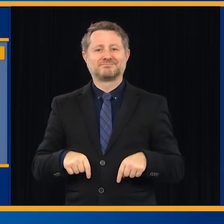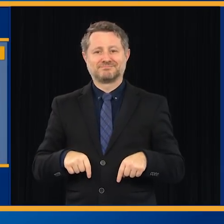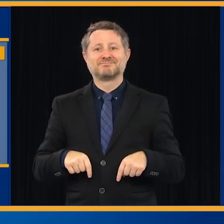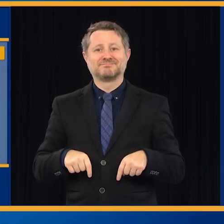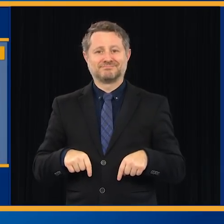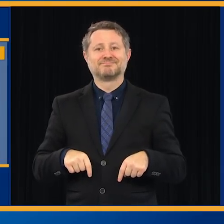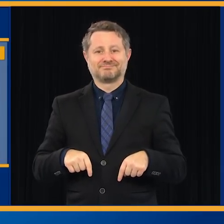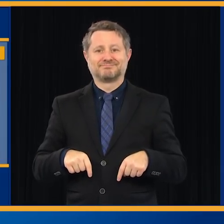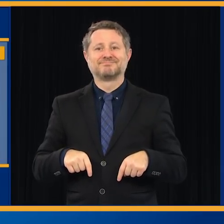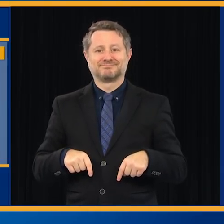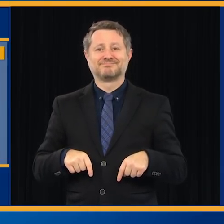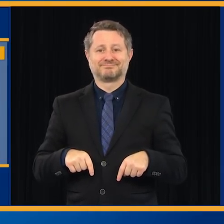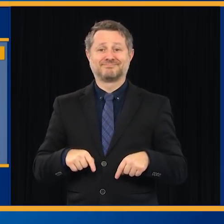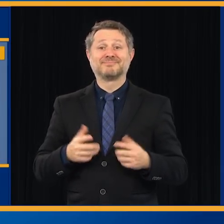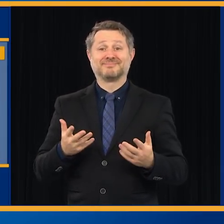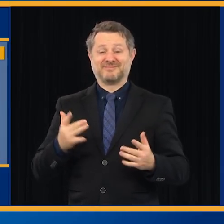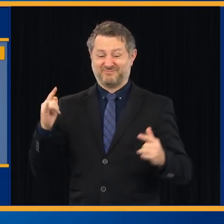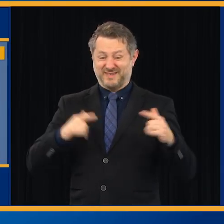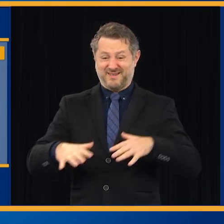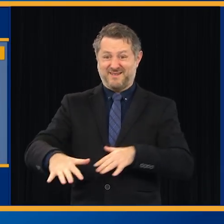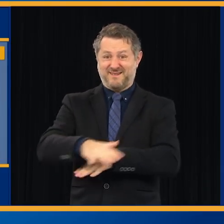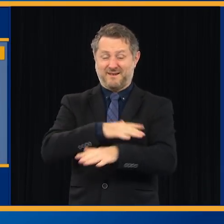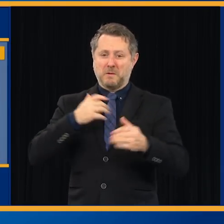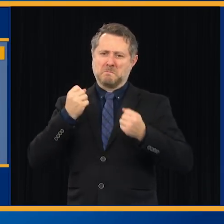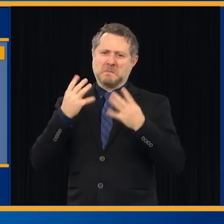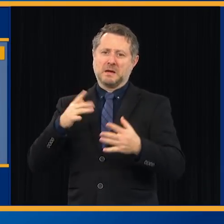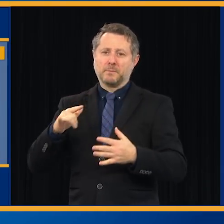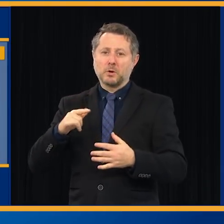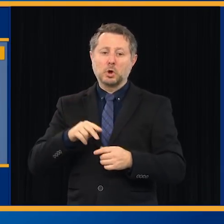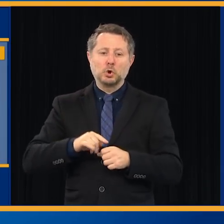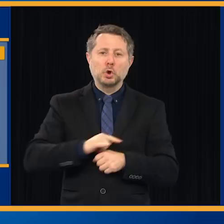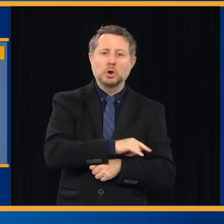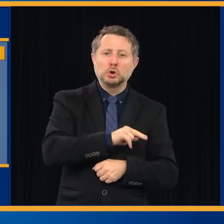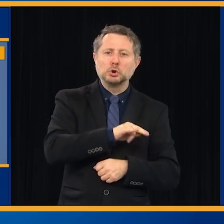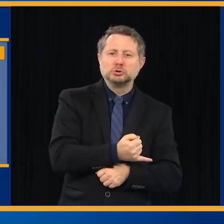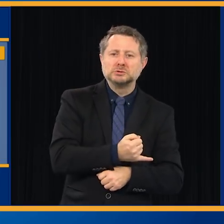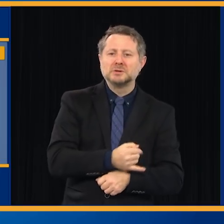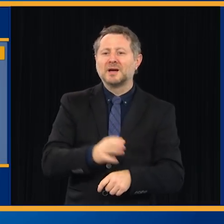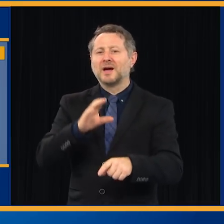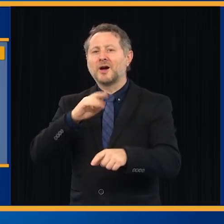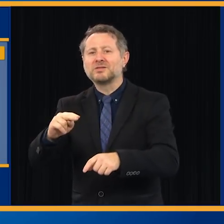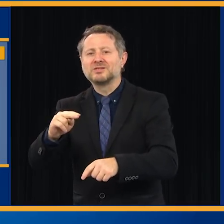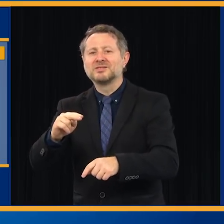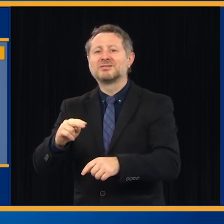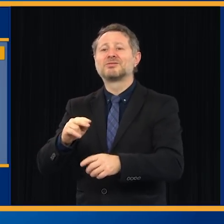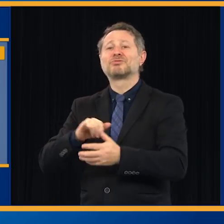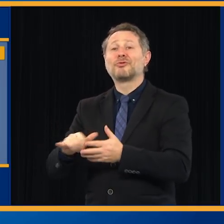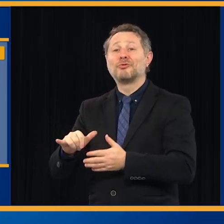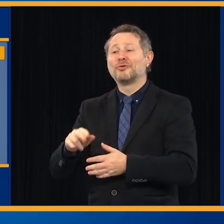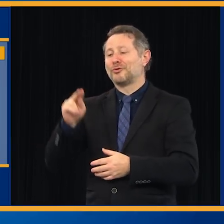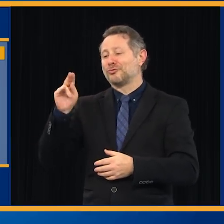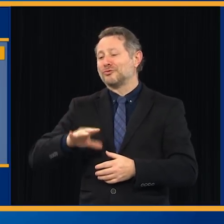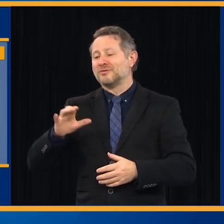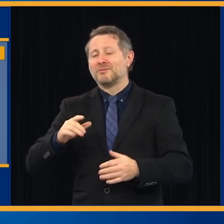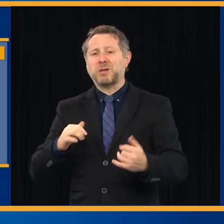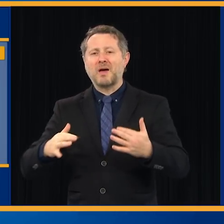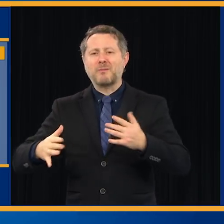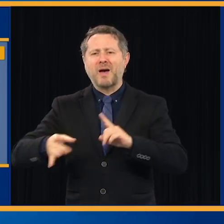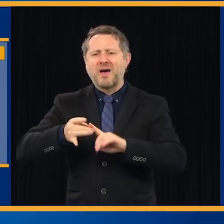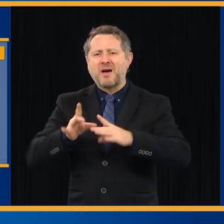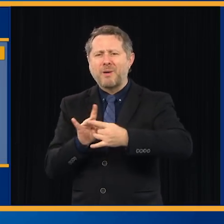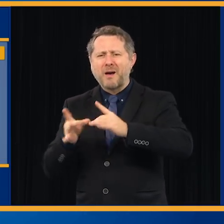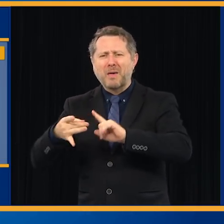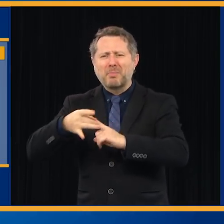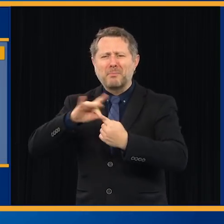They land in New York. They go to New Jersey. They go to Connecticut. They're in the New York area. And we're all